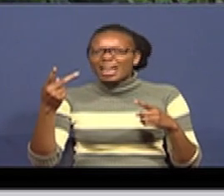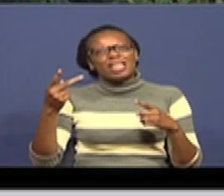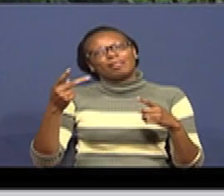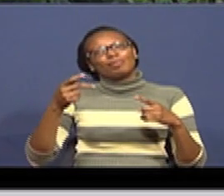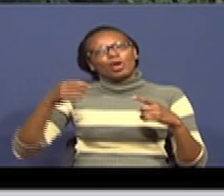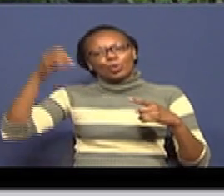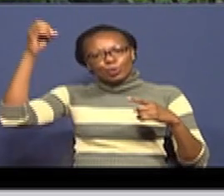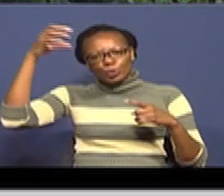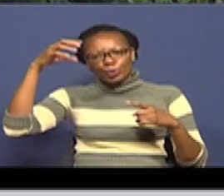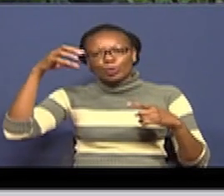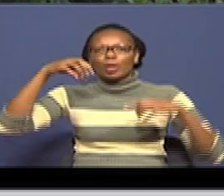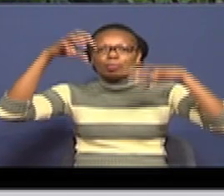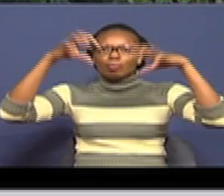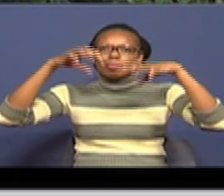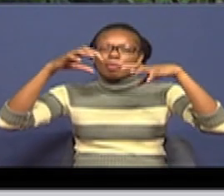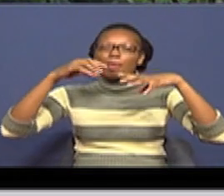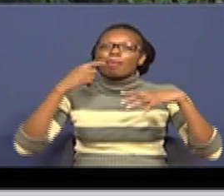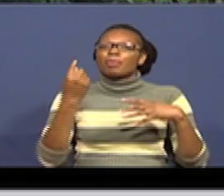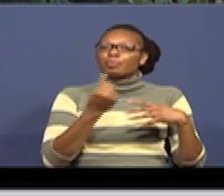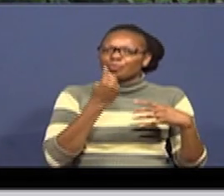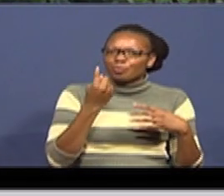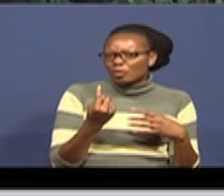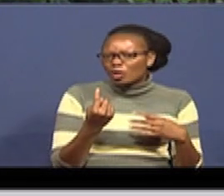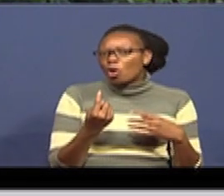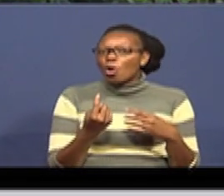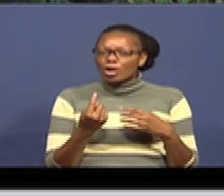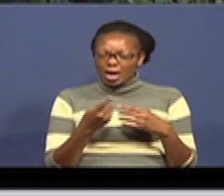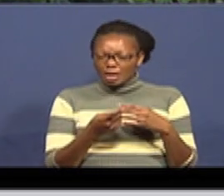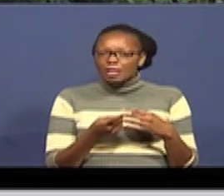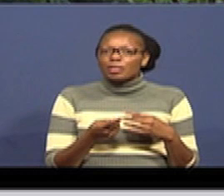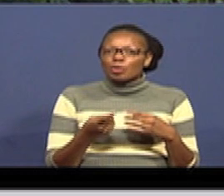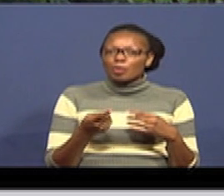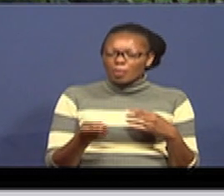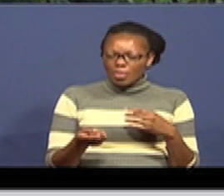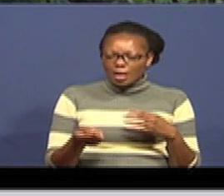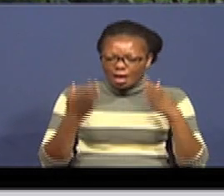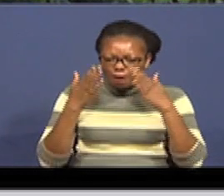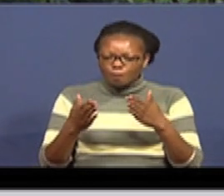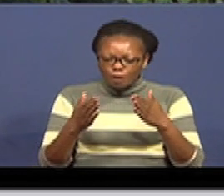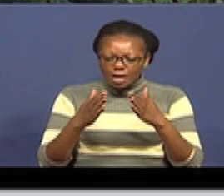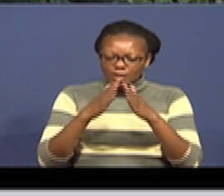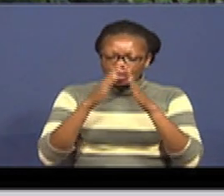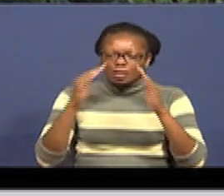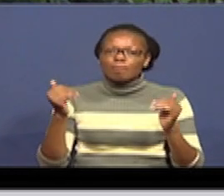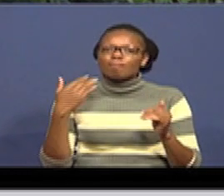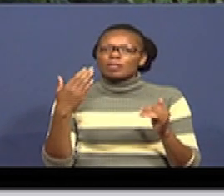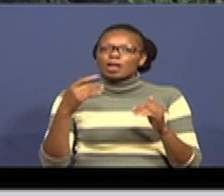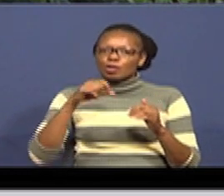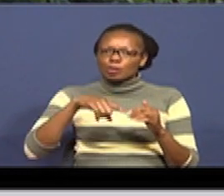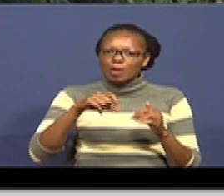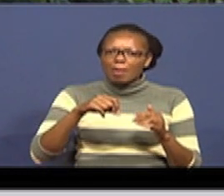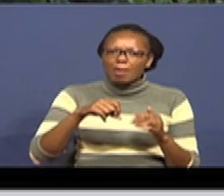So we built that greenhouse in Korea, and when that farmer they produced in winter time,